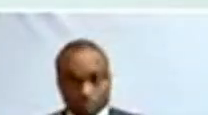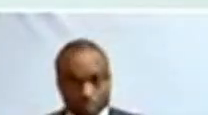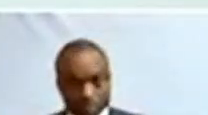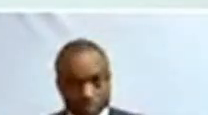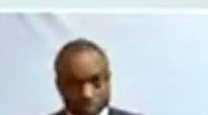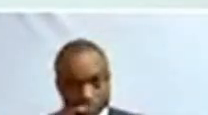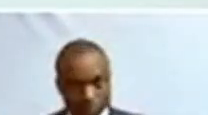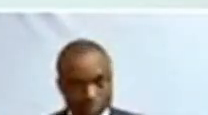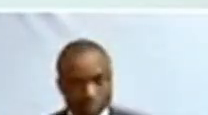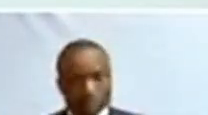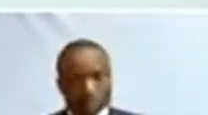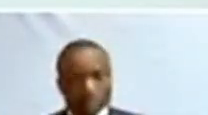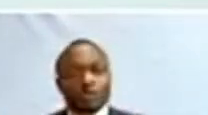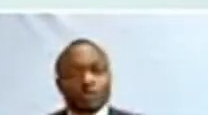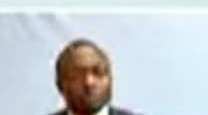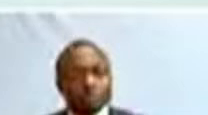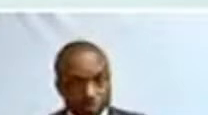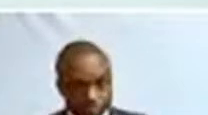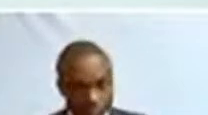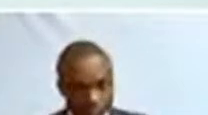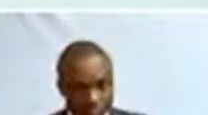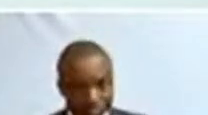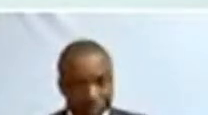What is an imprest?